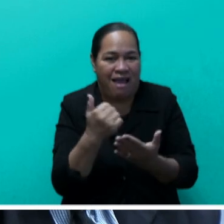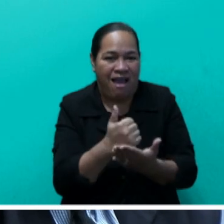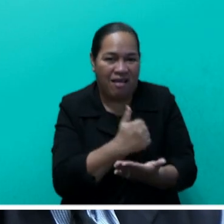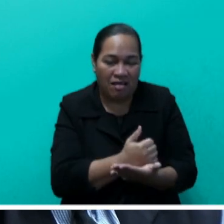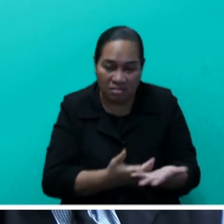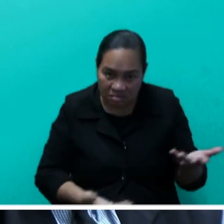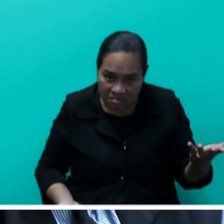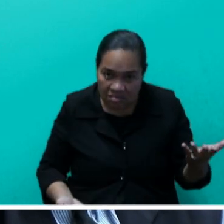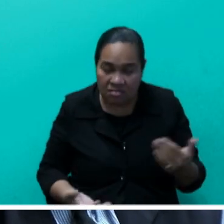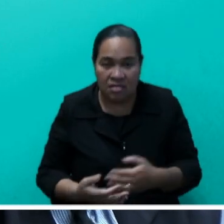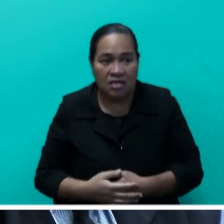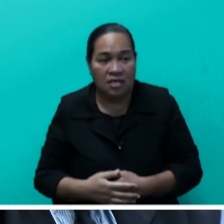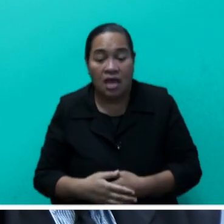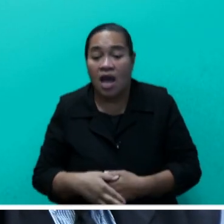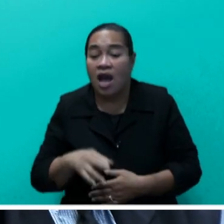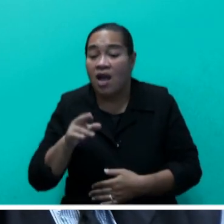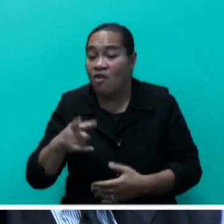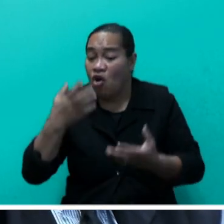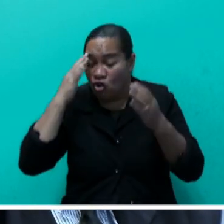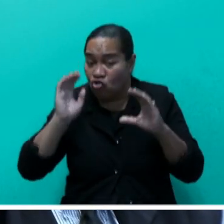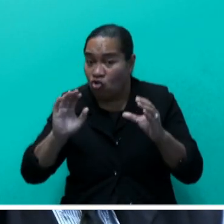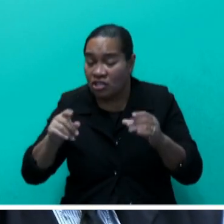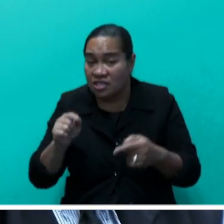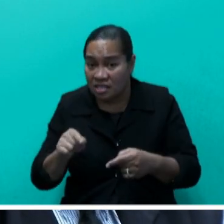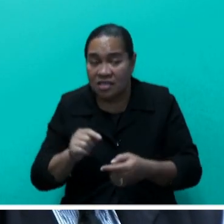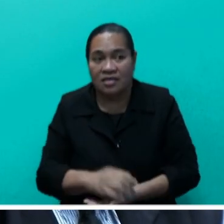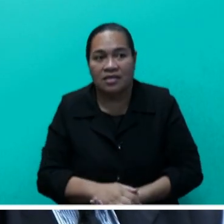On the coaches, Honourable Speaker,